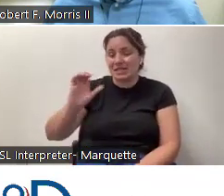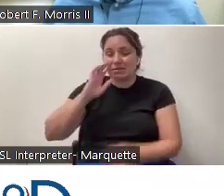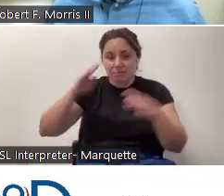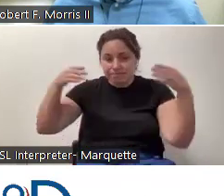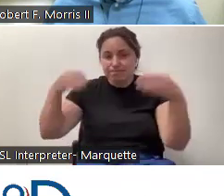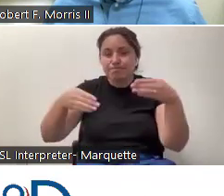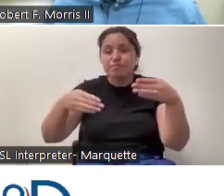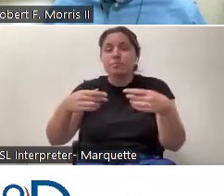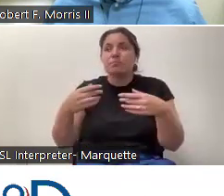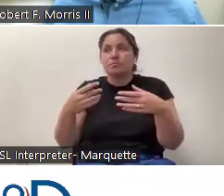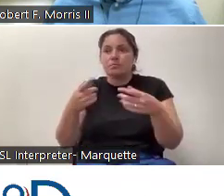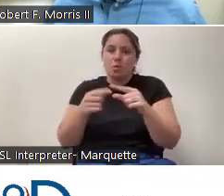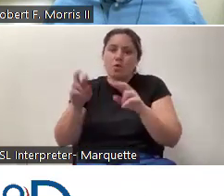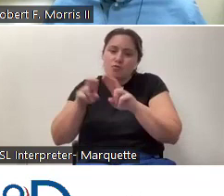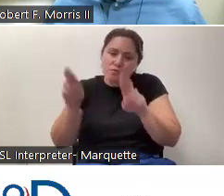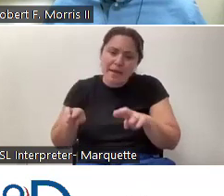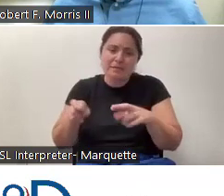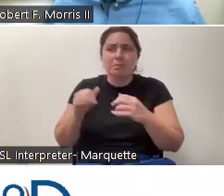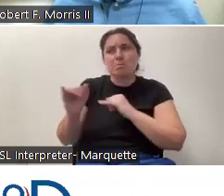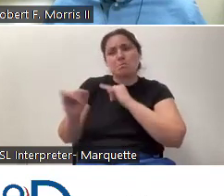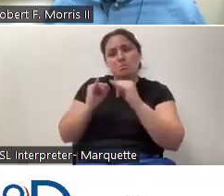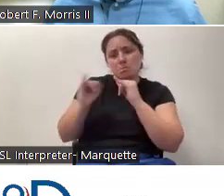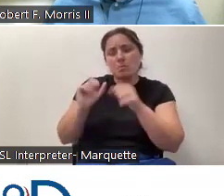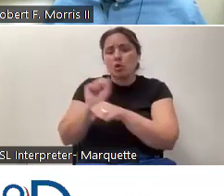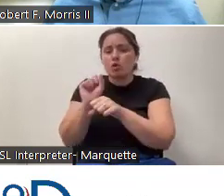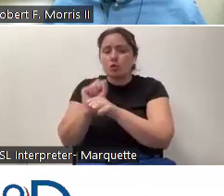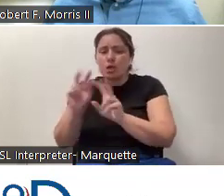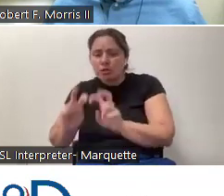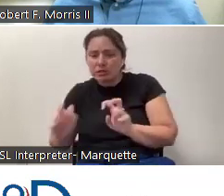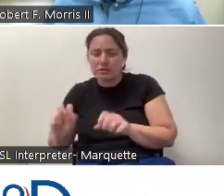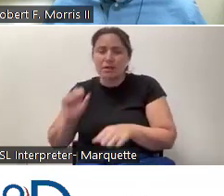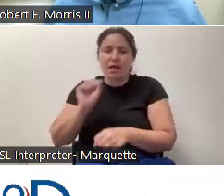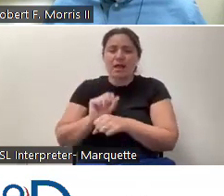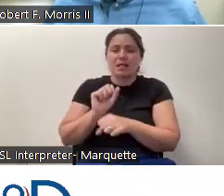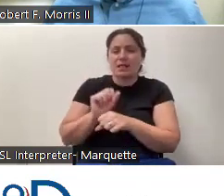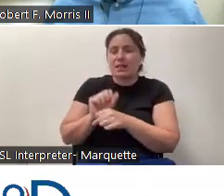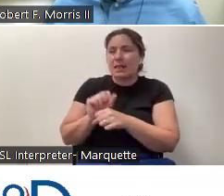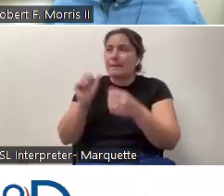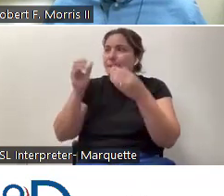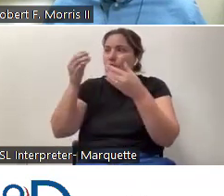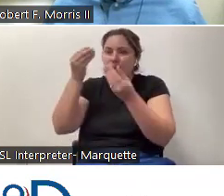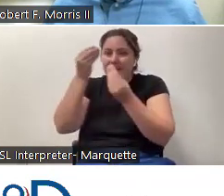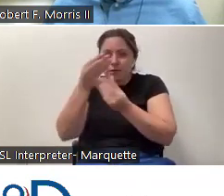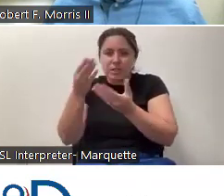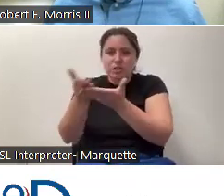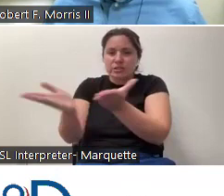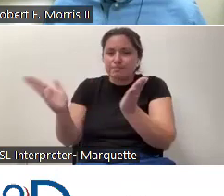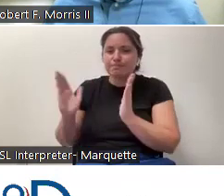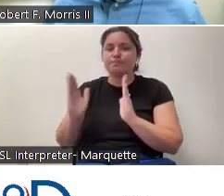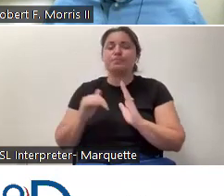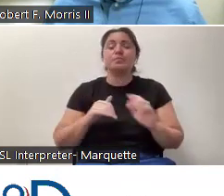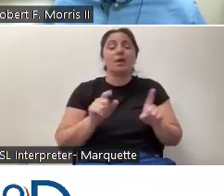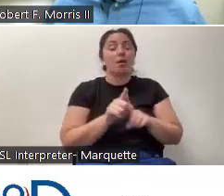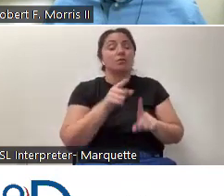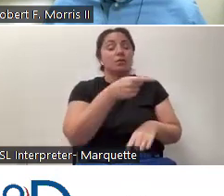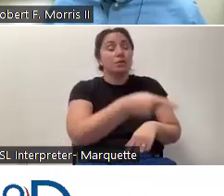like resumes, interviewing, career assessments, labor market information. And then we also have